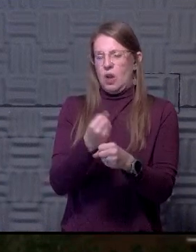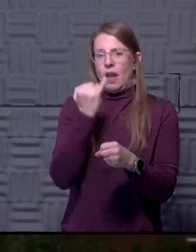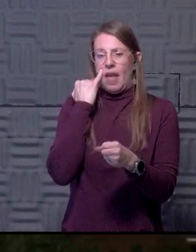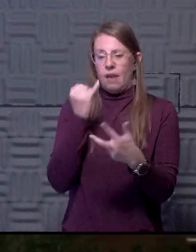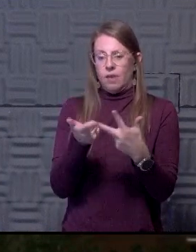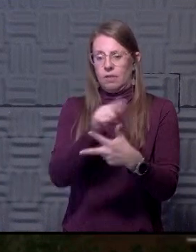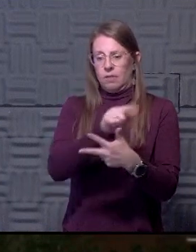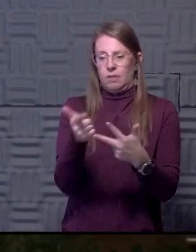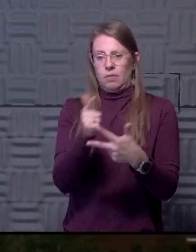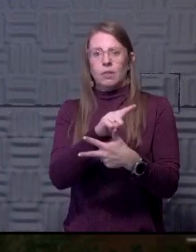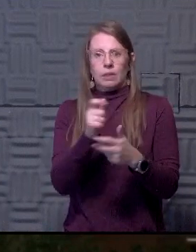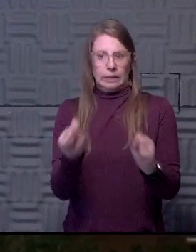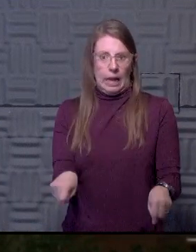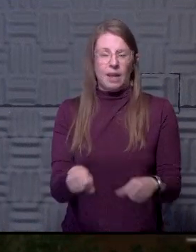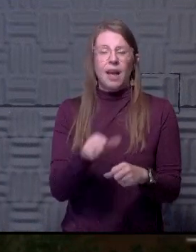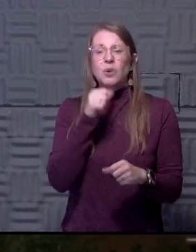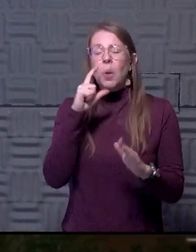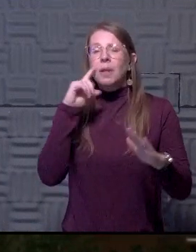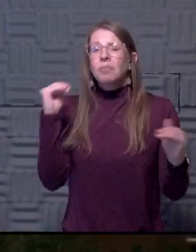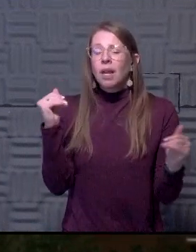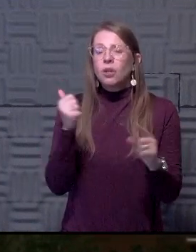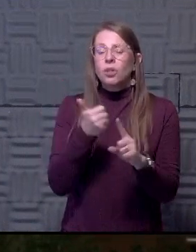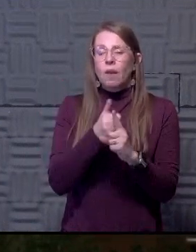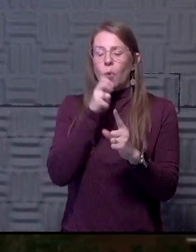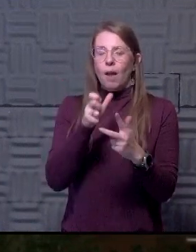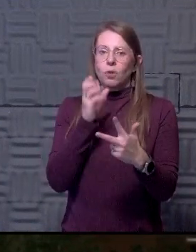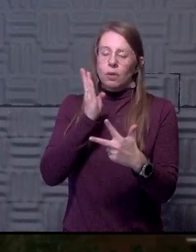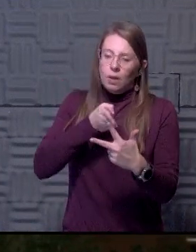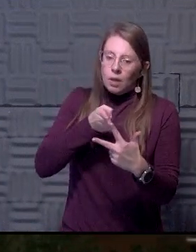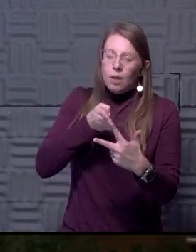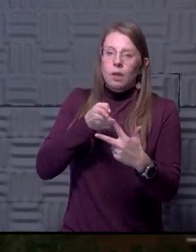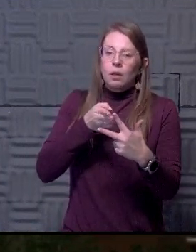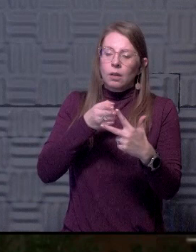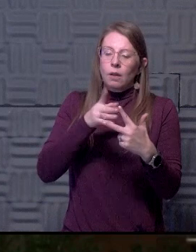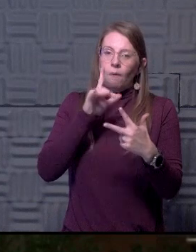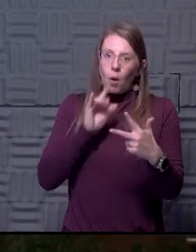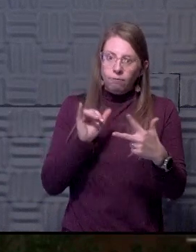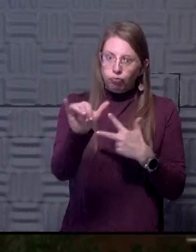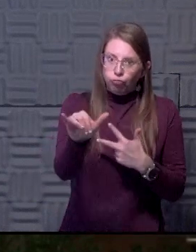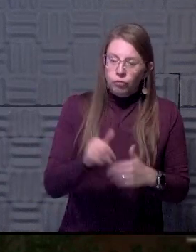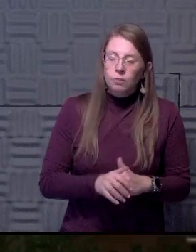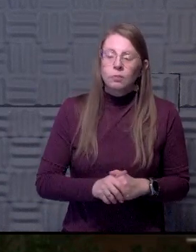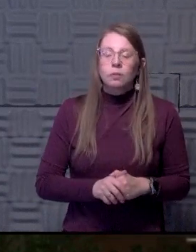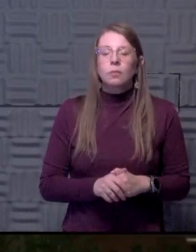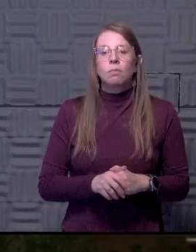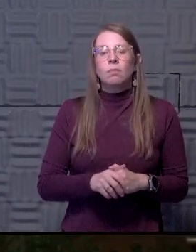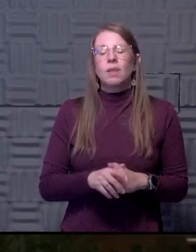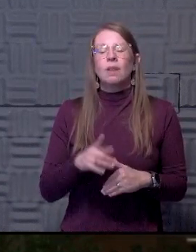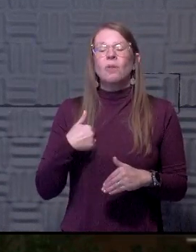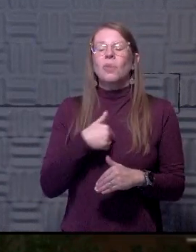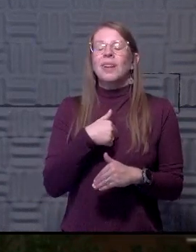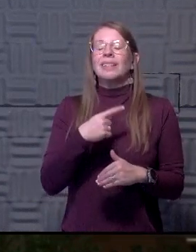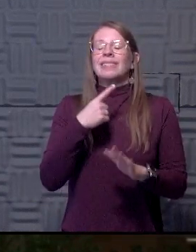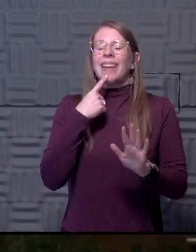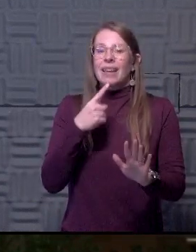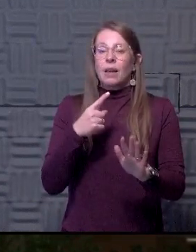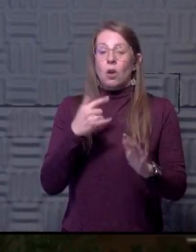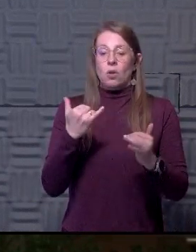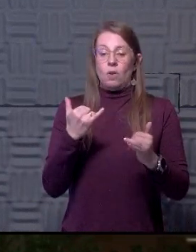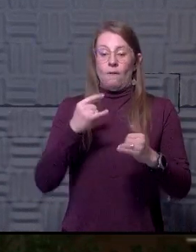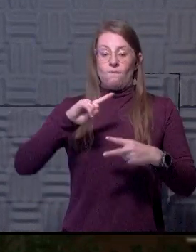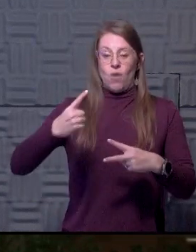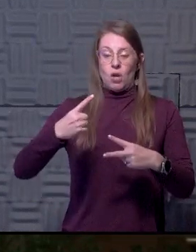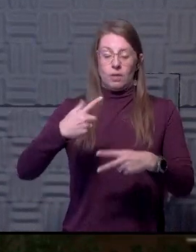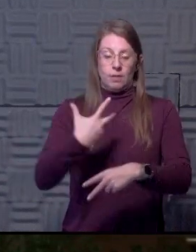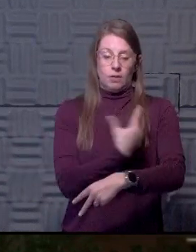can change. But I do not expect that you'll have to stick to the same product for life. We're saying to complete your series right now,